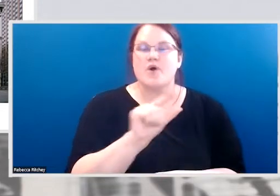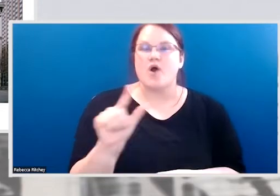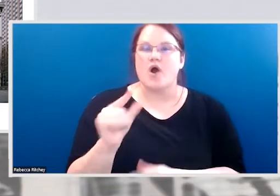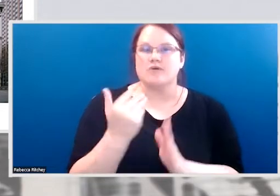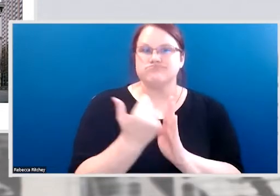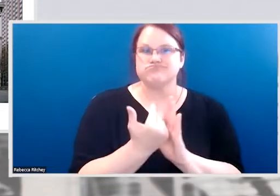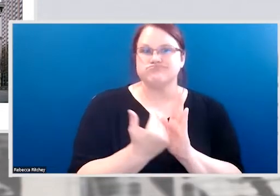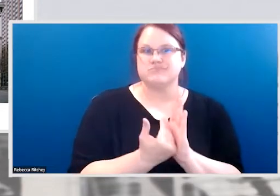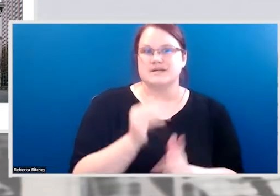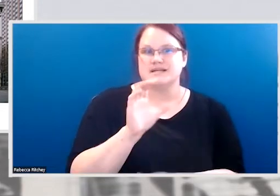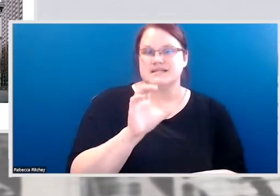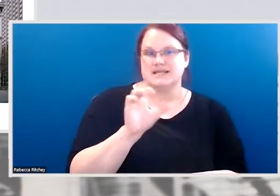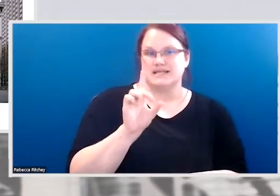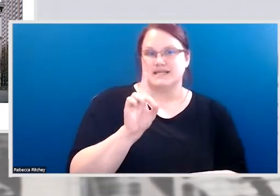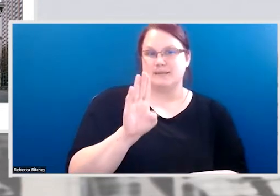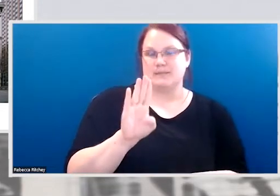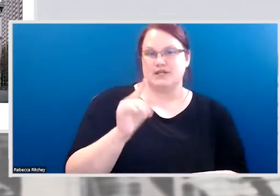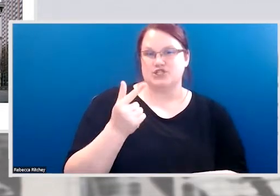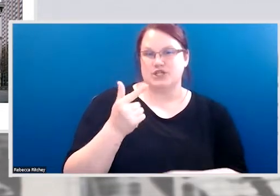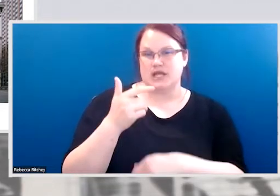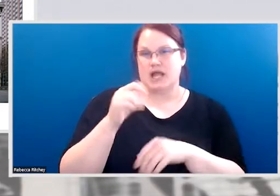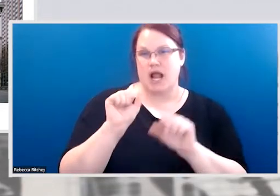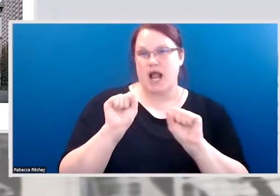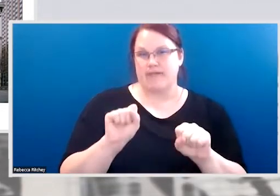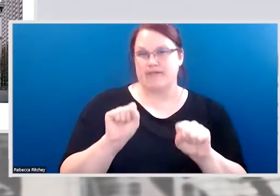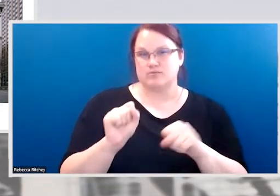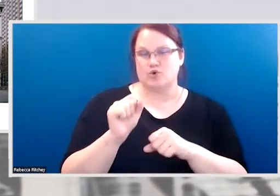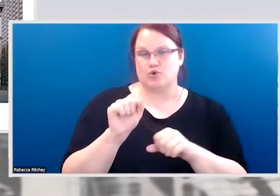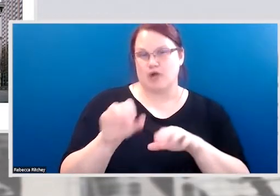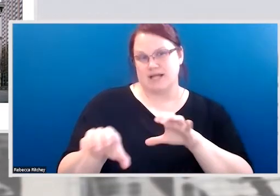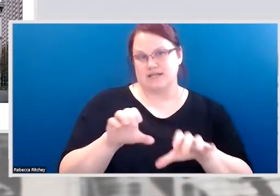following are CDBG eligible activities